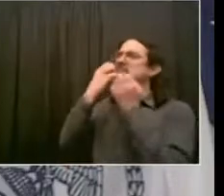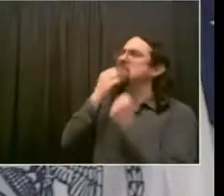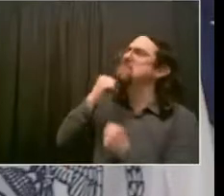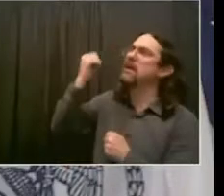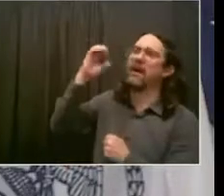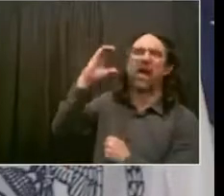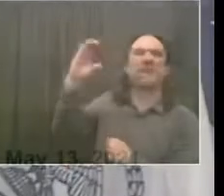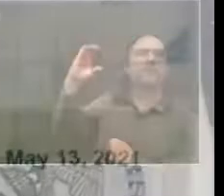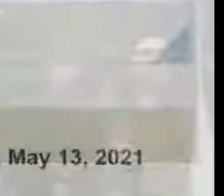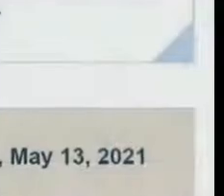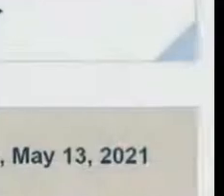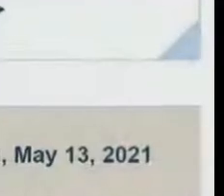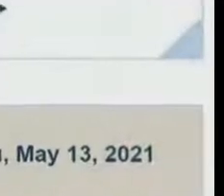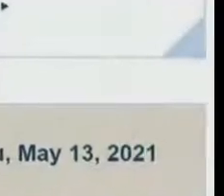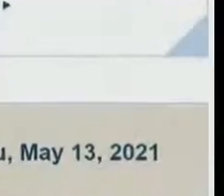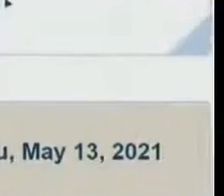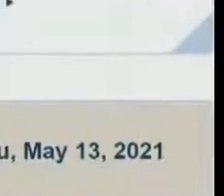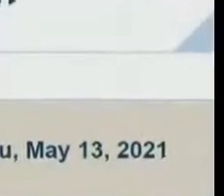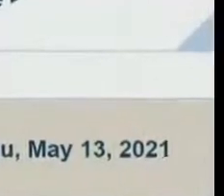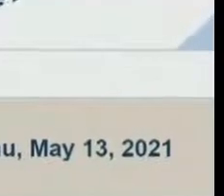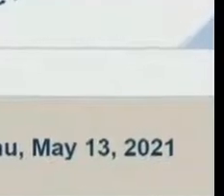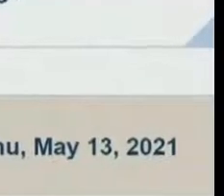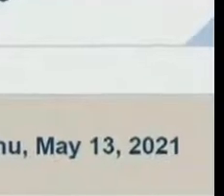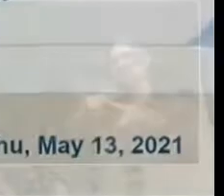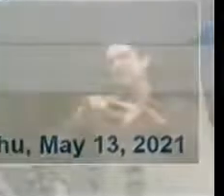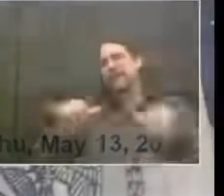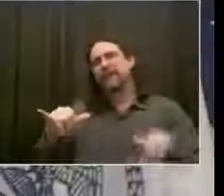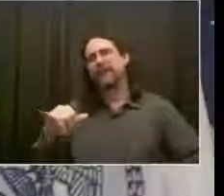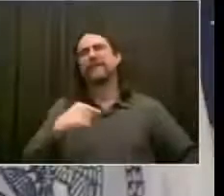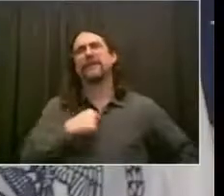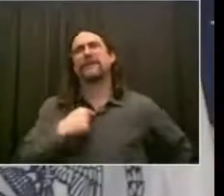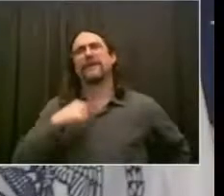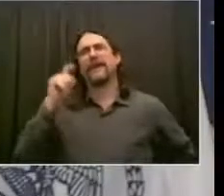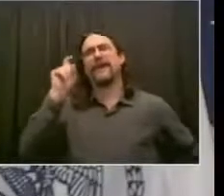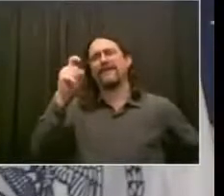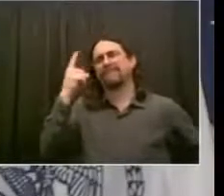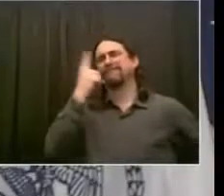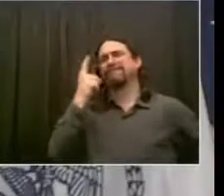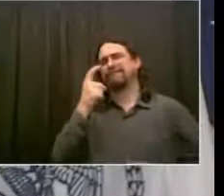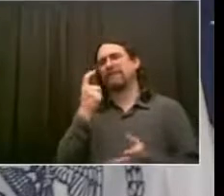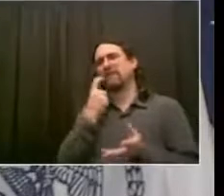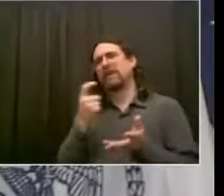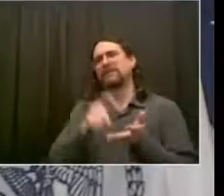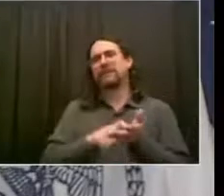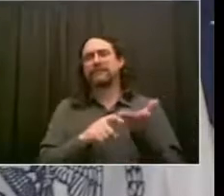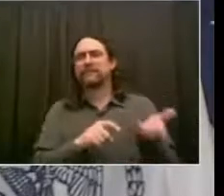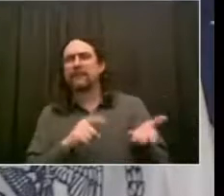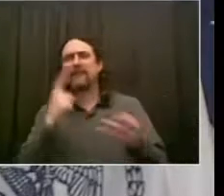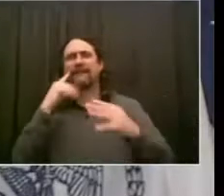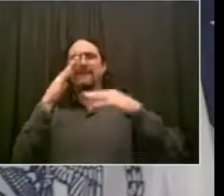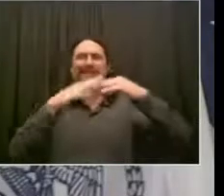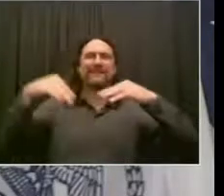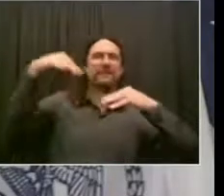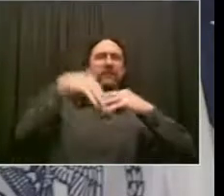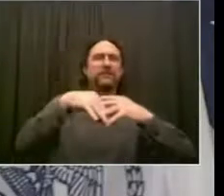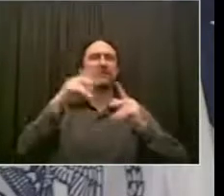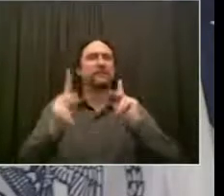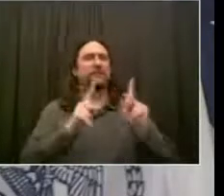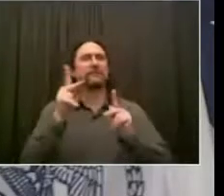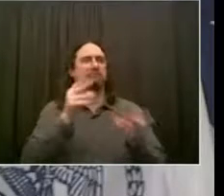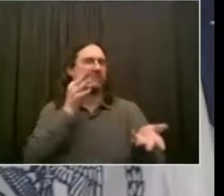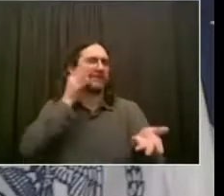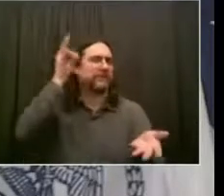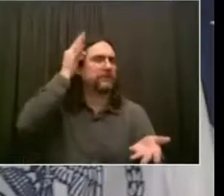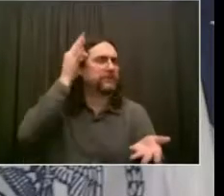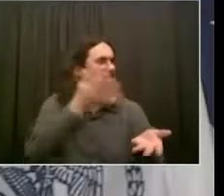neither he nor the chancellor knew about the initial renaming. The end result is going to be a day to honor Italian American heritage, a day to